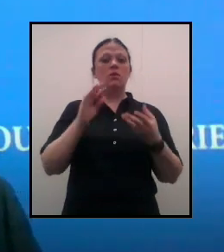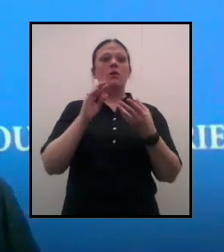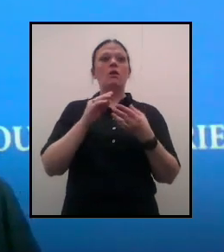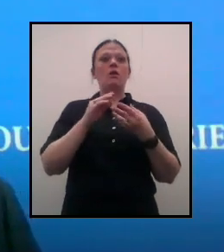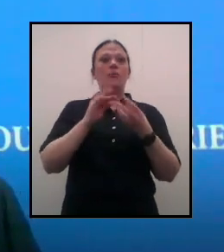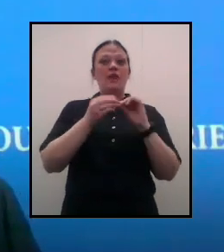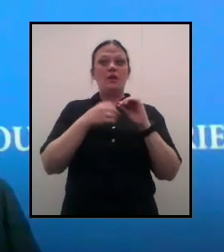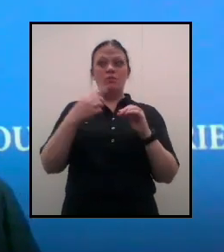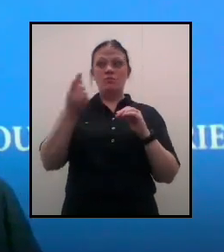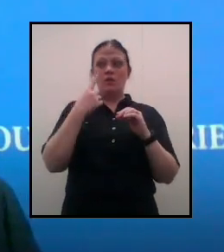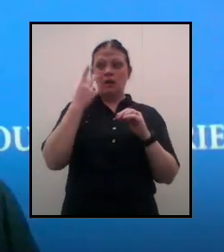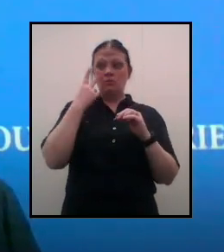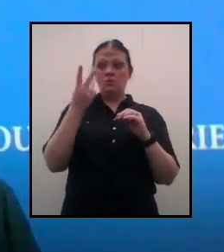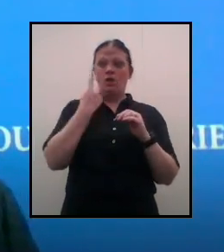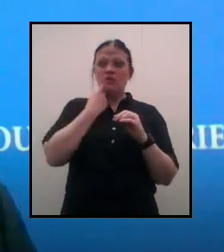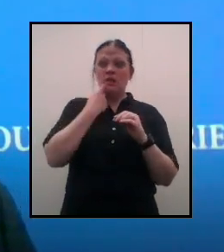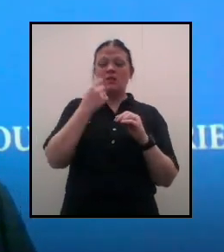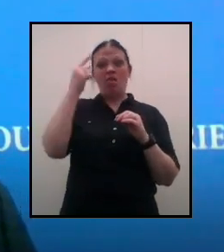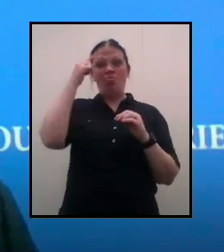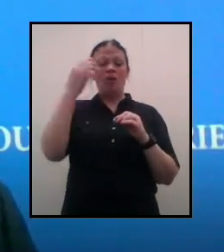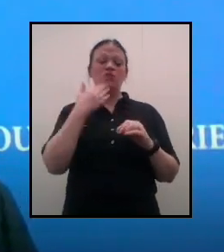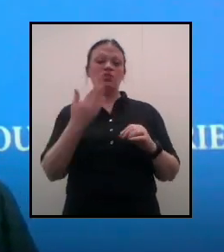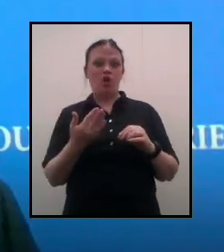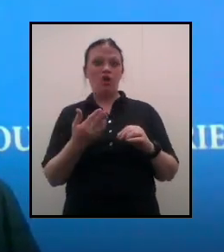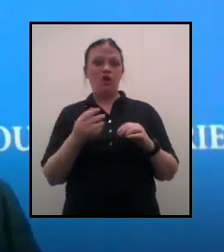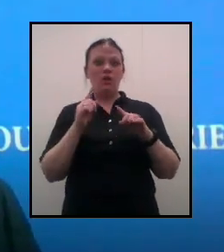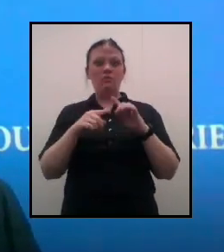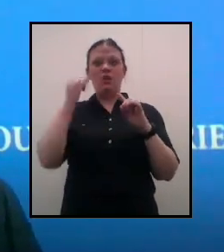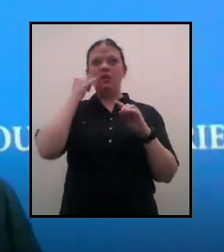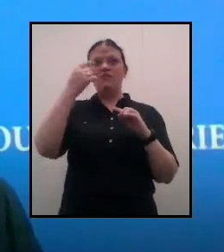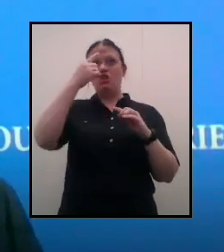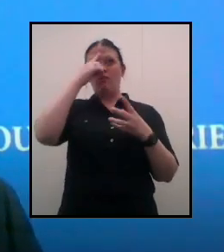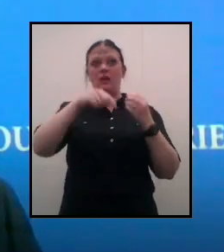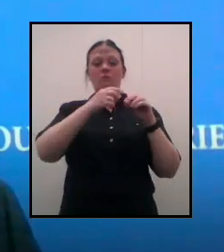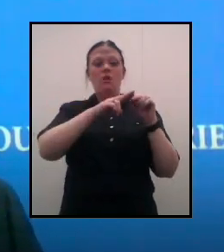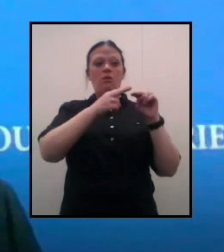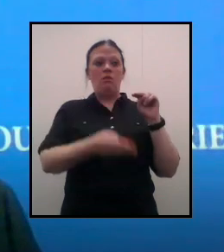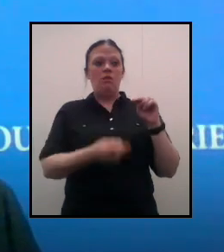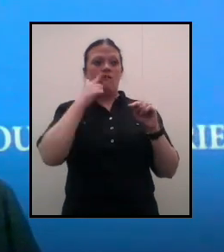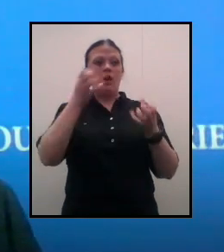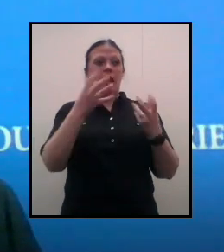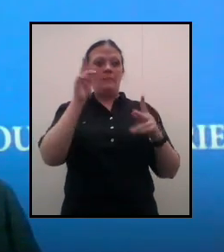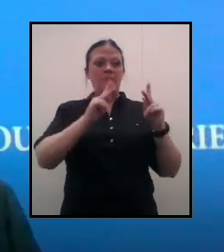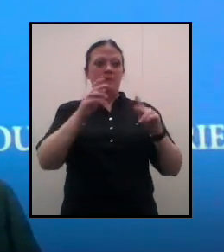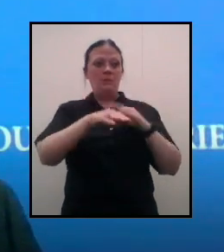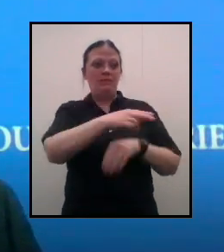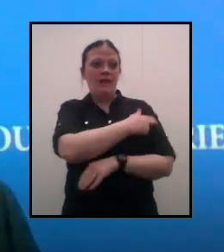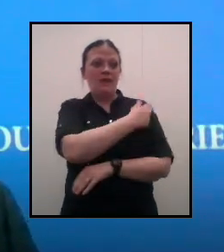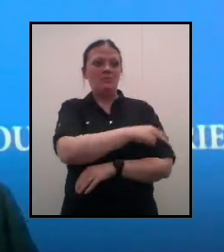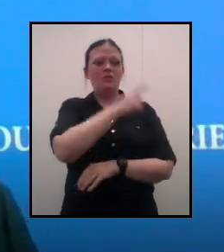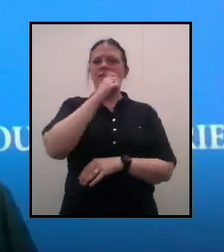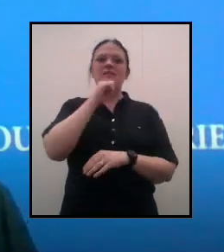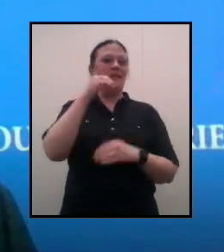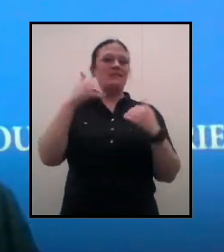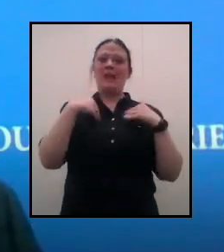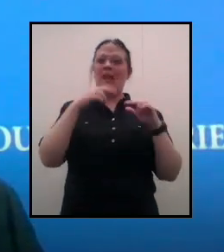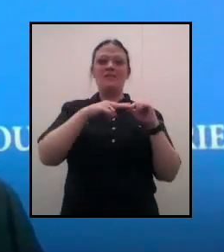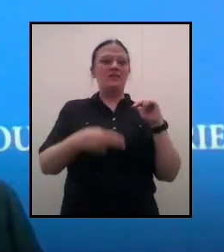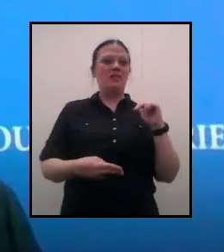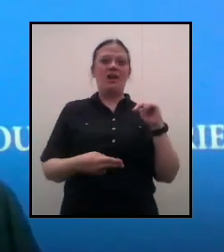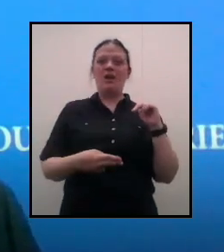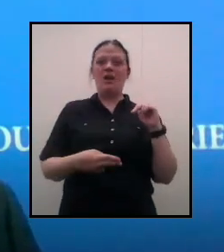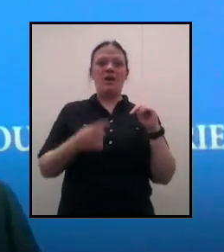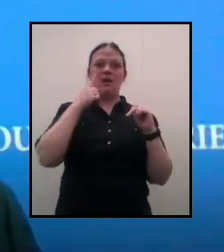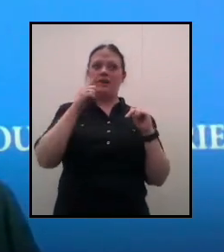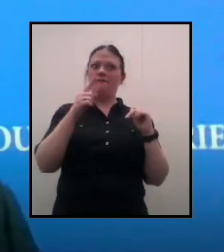most recently I thought was good, except if you're thinking about seeing a decline in the hospitalizations, because he really doesn't have a decline going out